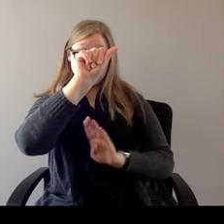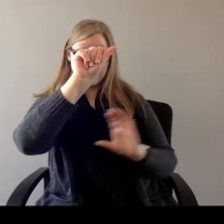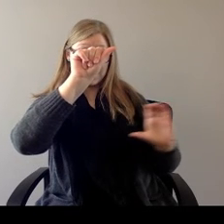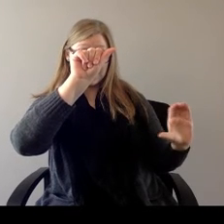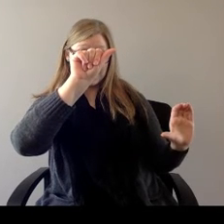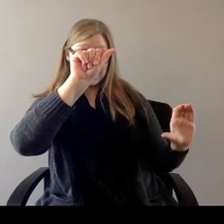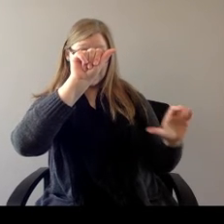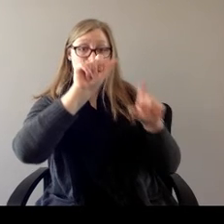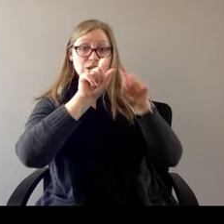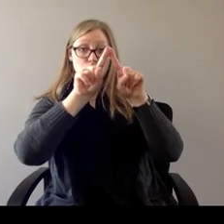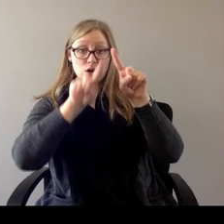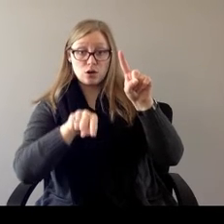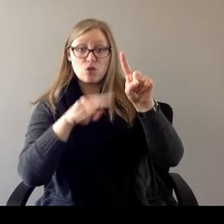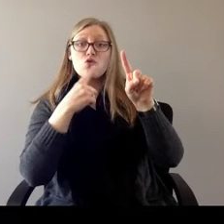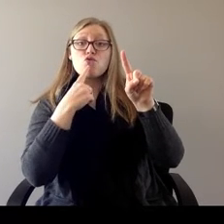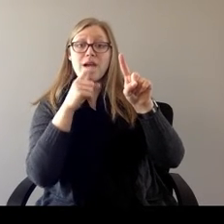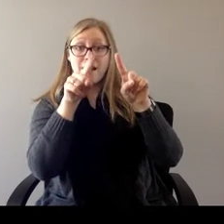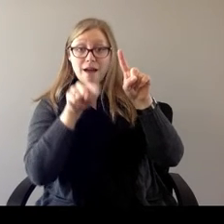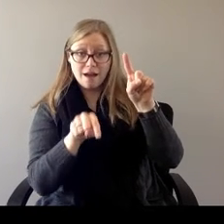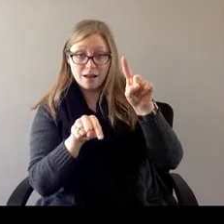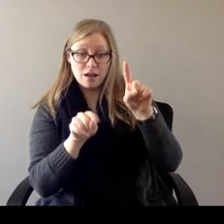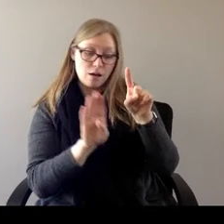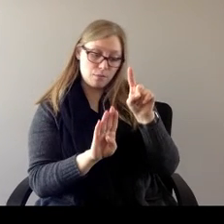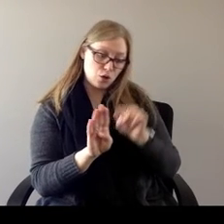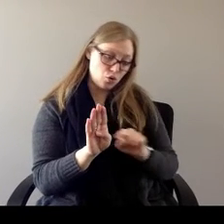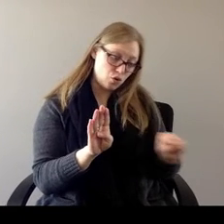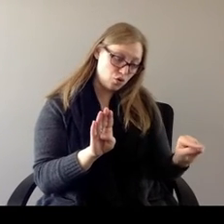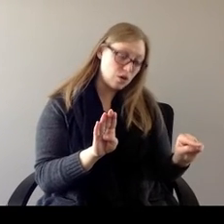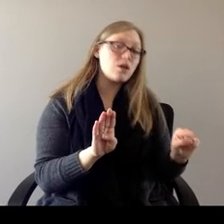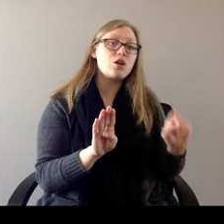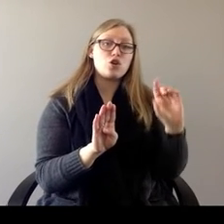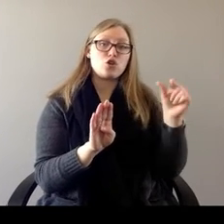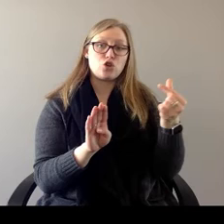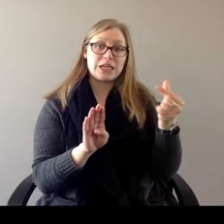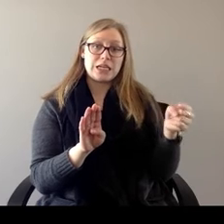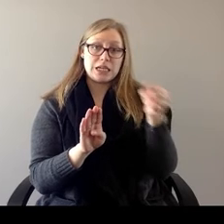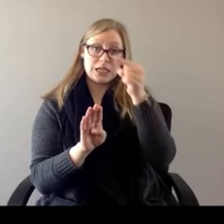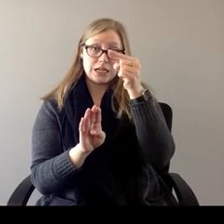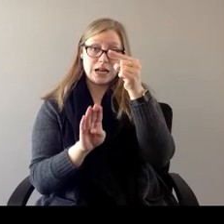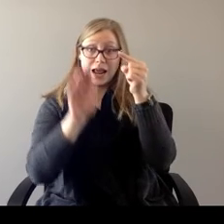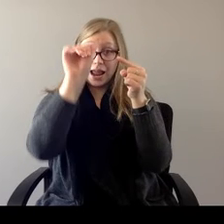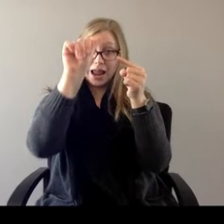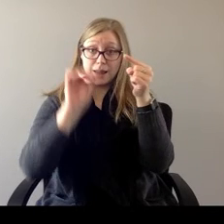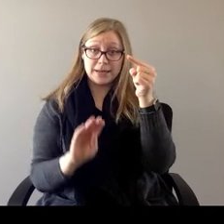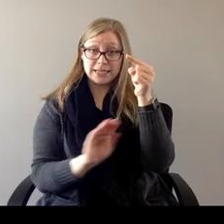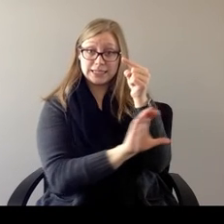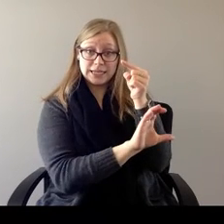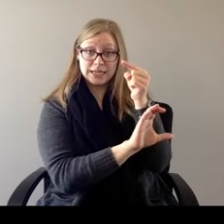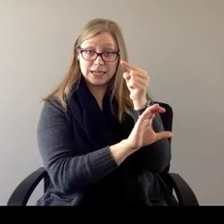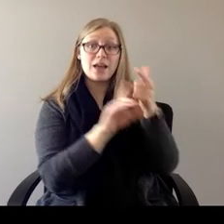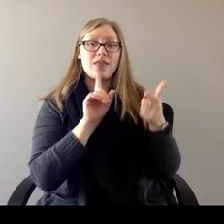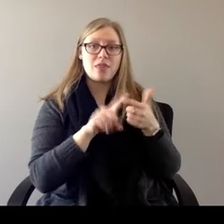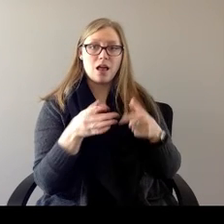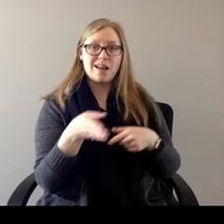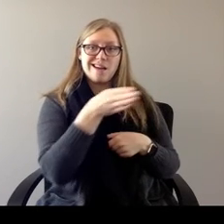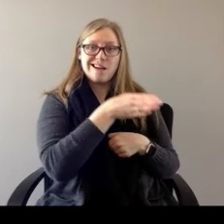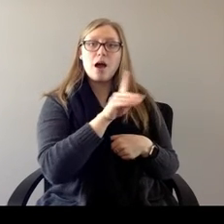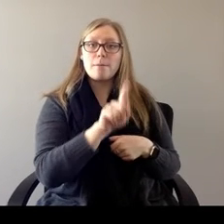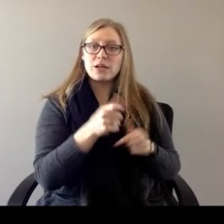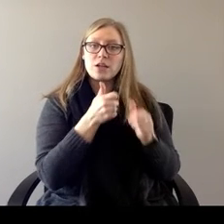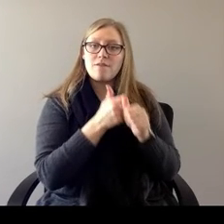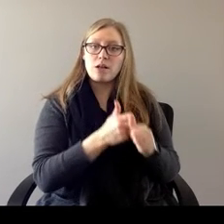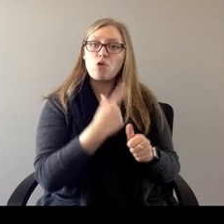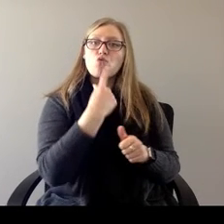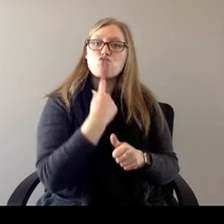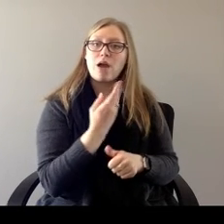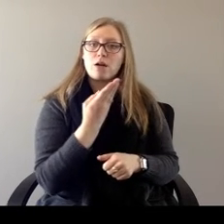blue, and then I'm going to be green back to A. So if I'm ABC for the first one, the next one I have to go the same order. I